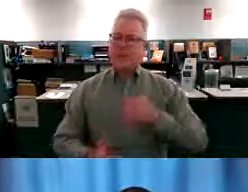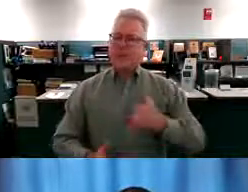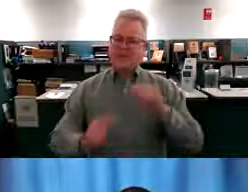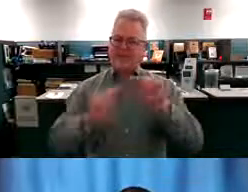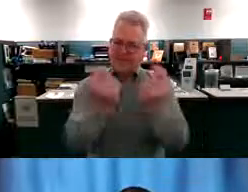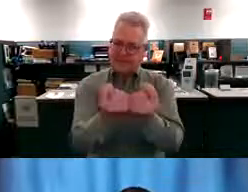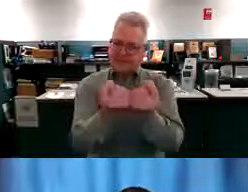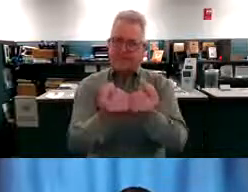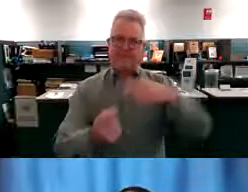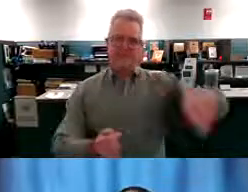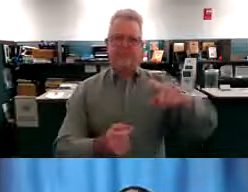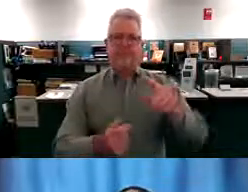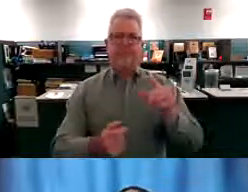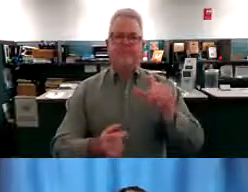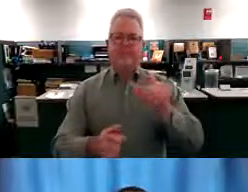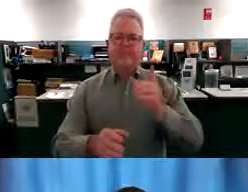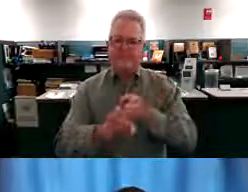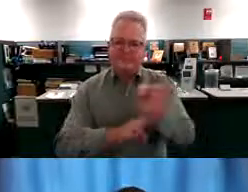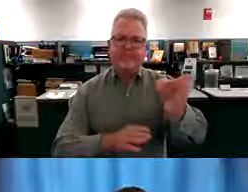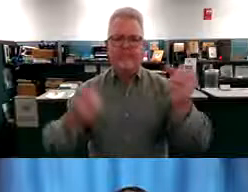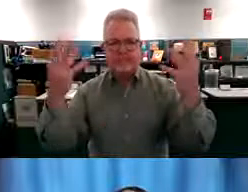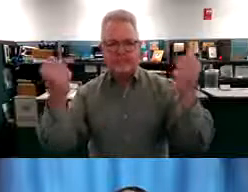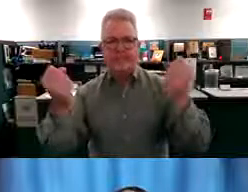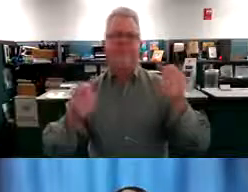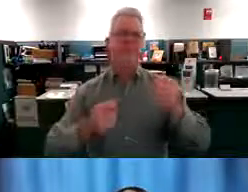there wasn't anything. So I really wish I had a team,